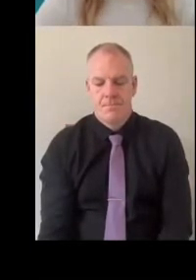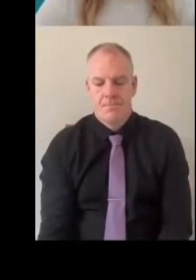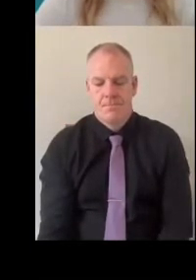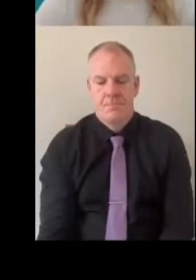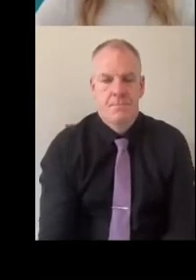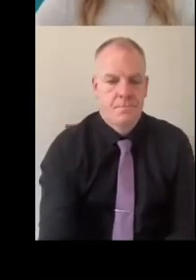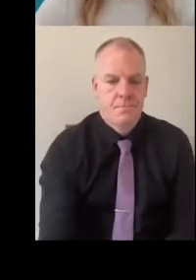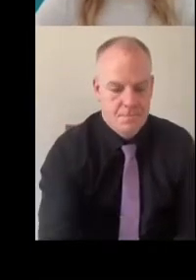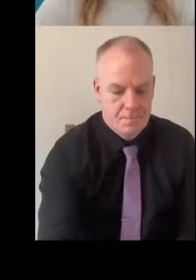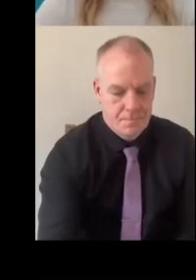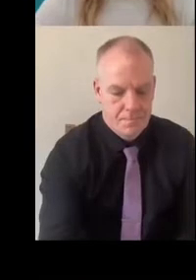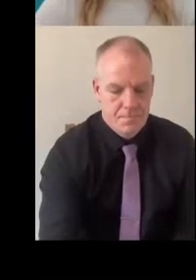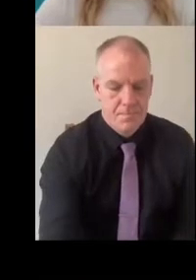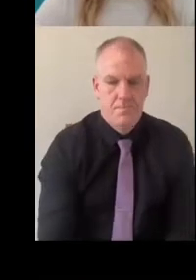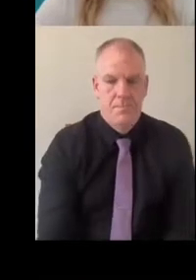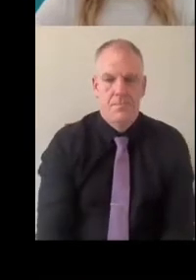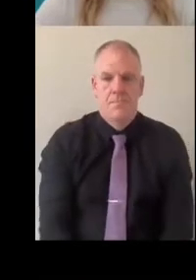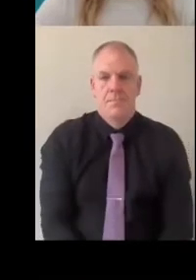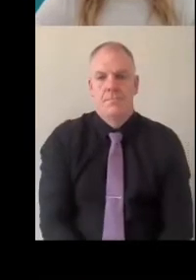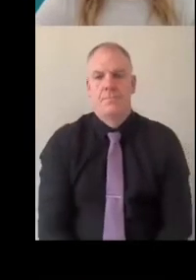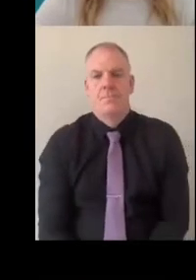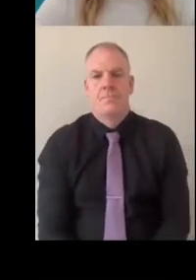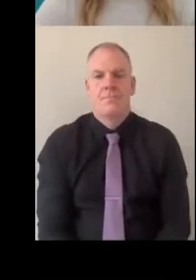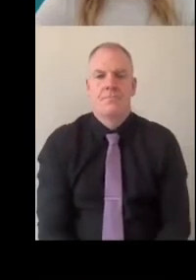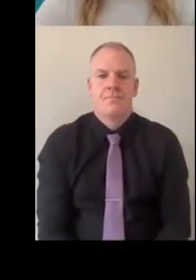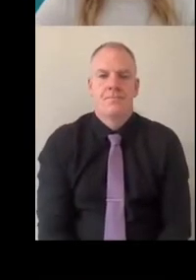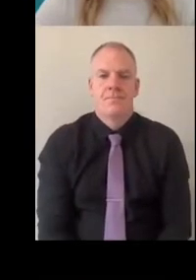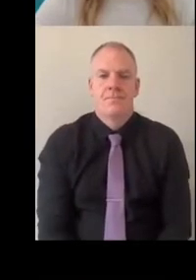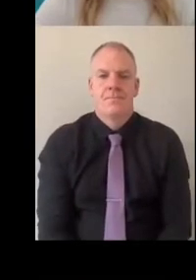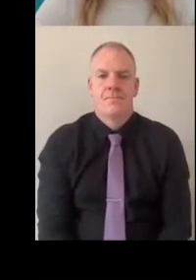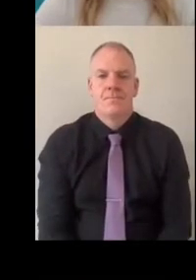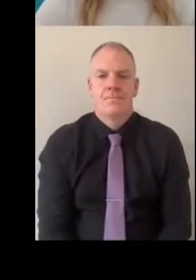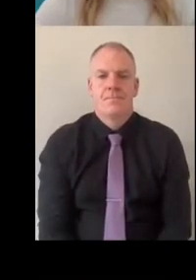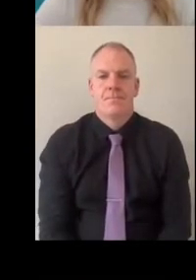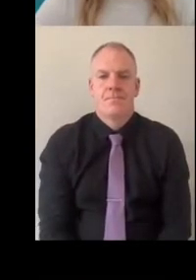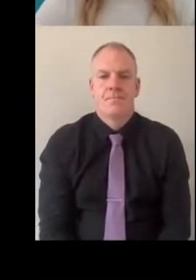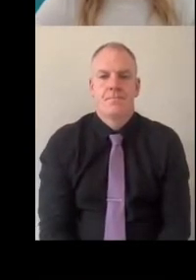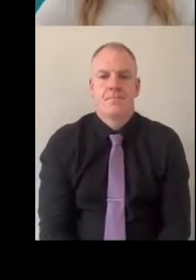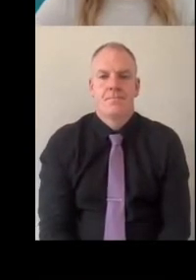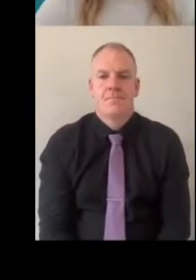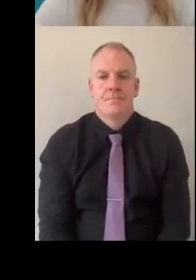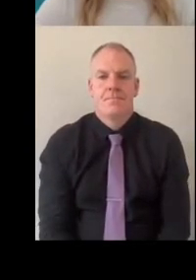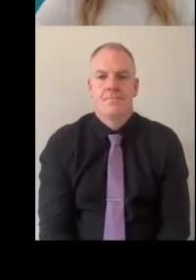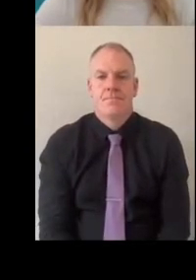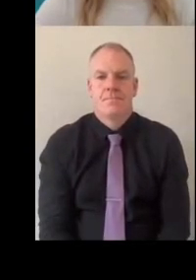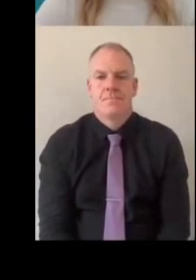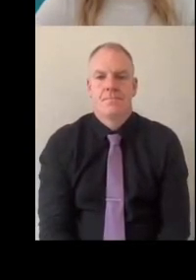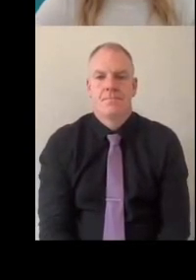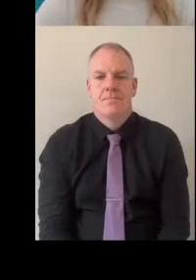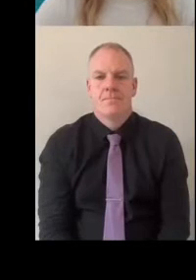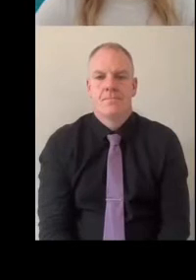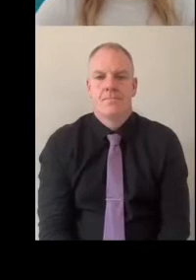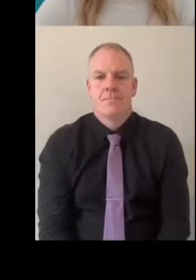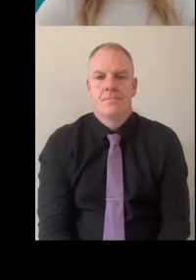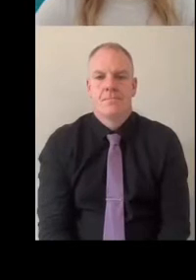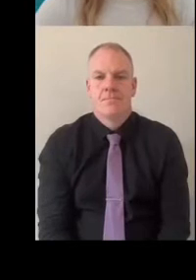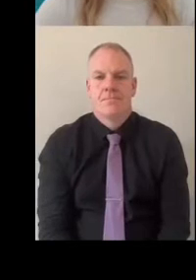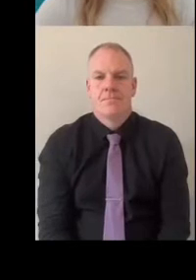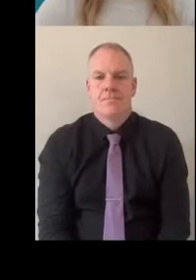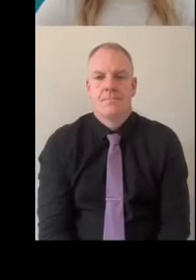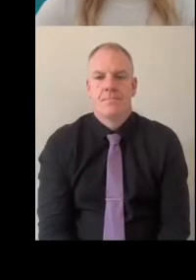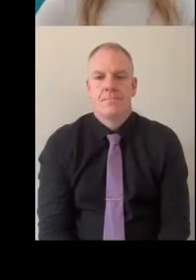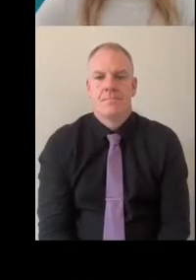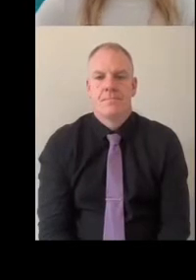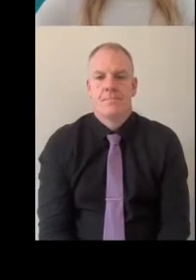close working relationship with the QQI, underpinned by a memorandum of understanding. We work both formally and informally